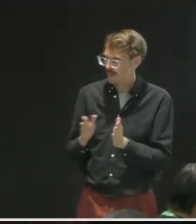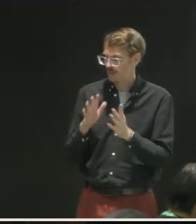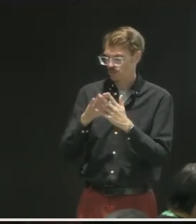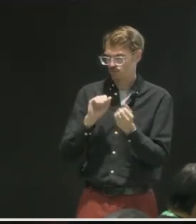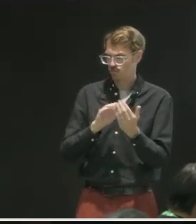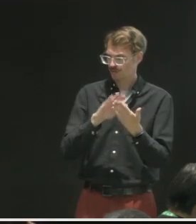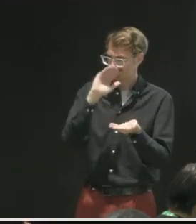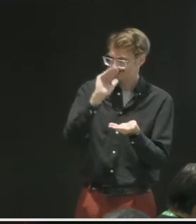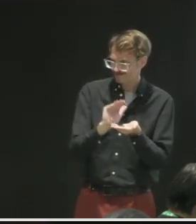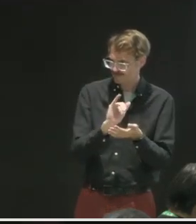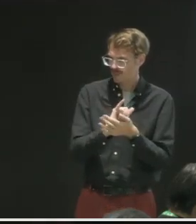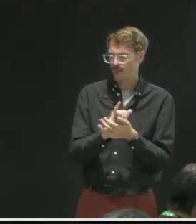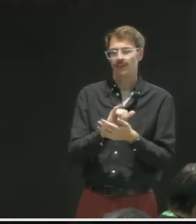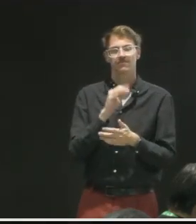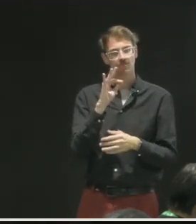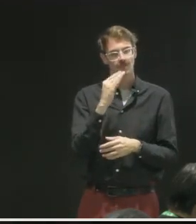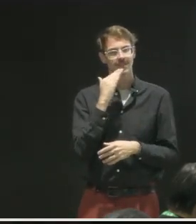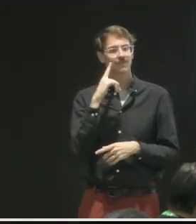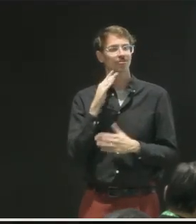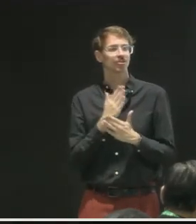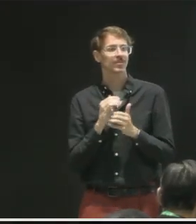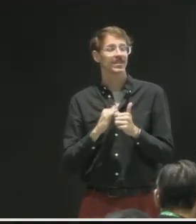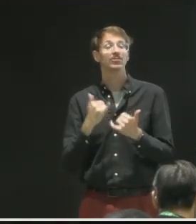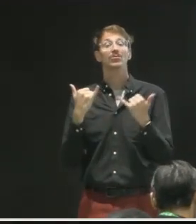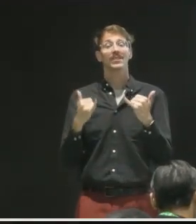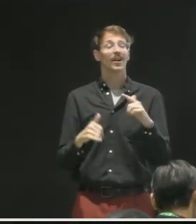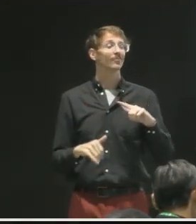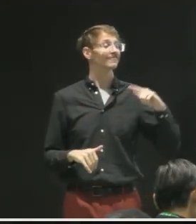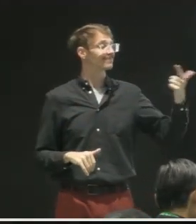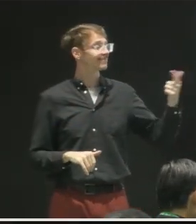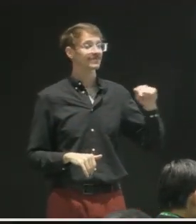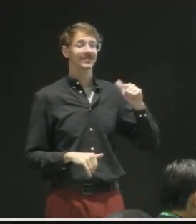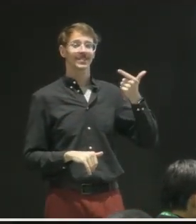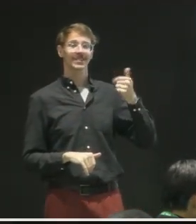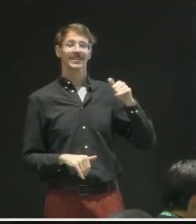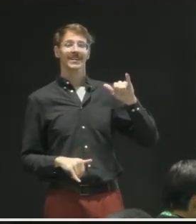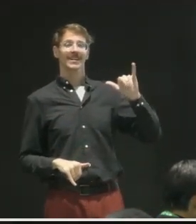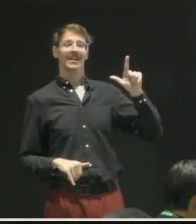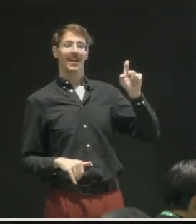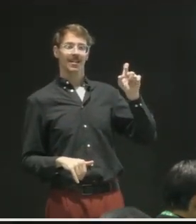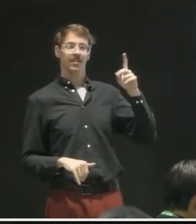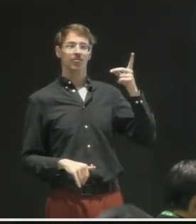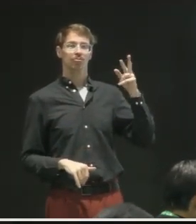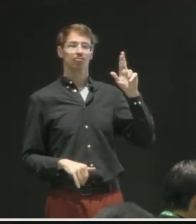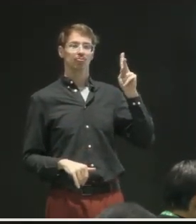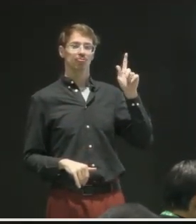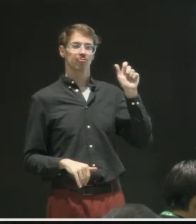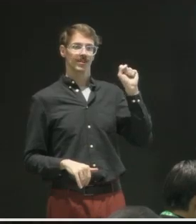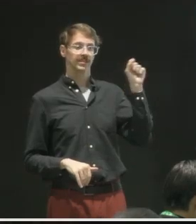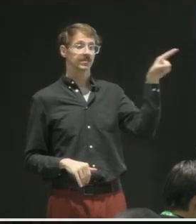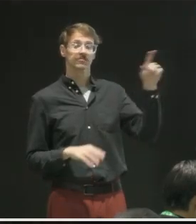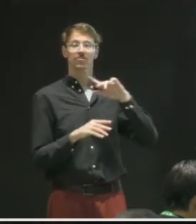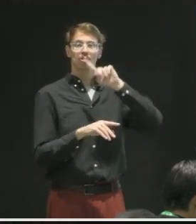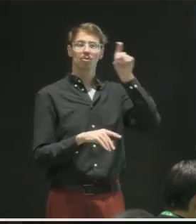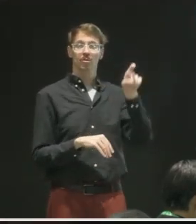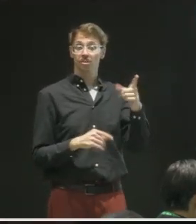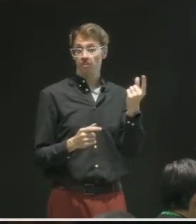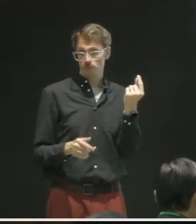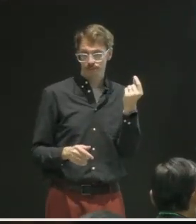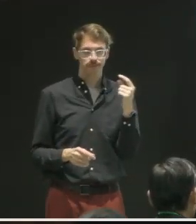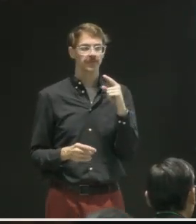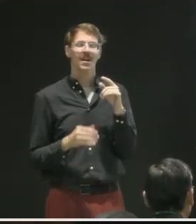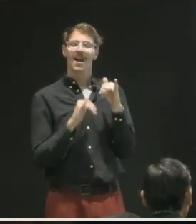us. Now I'll turn to Ms. Gail Drakes on a question about how